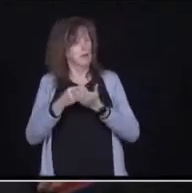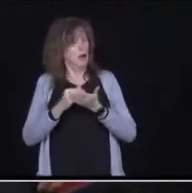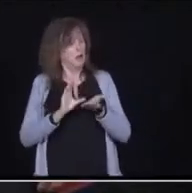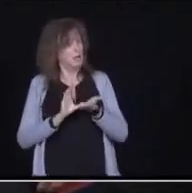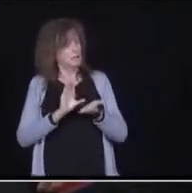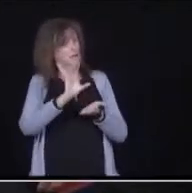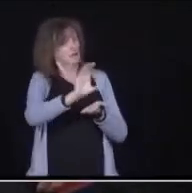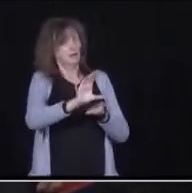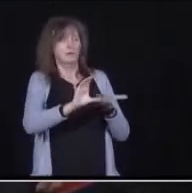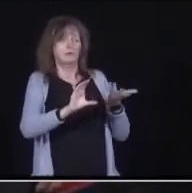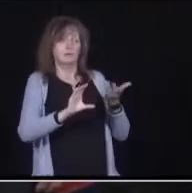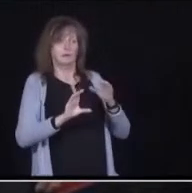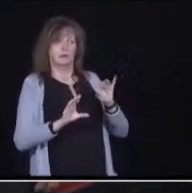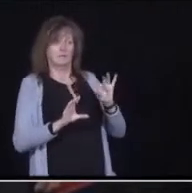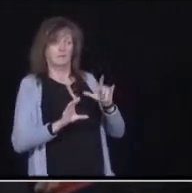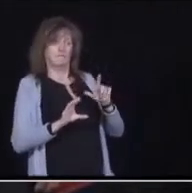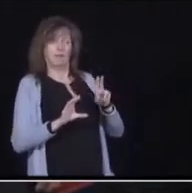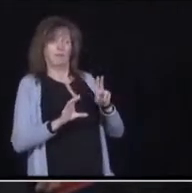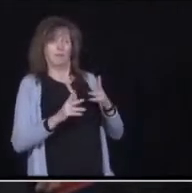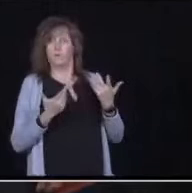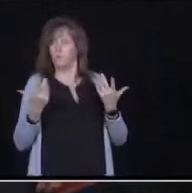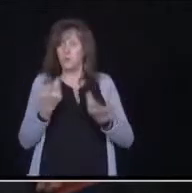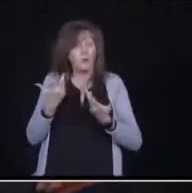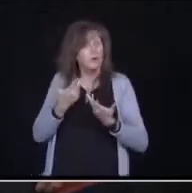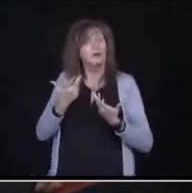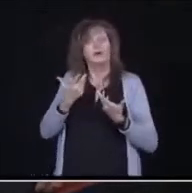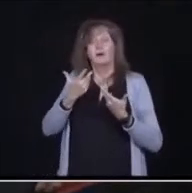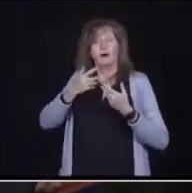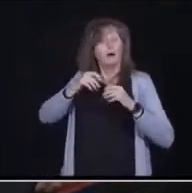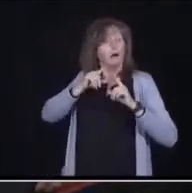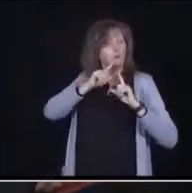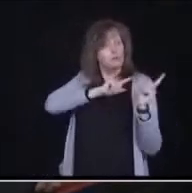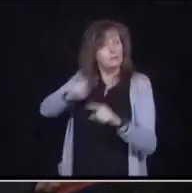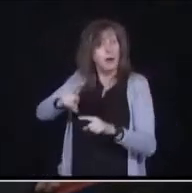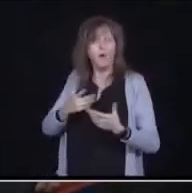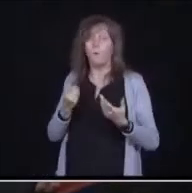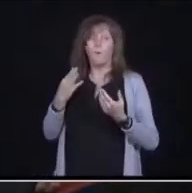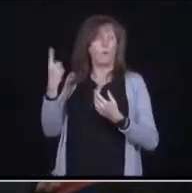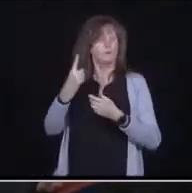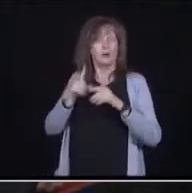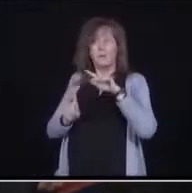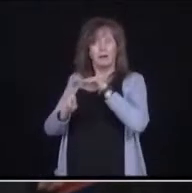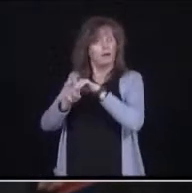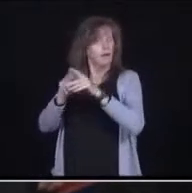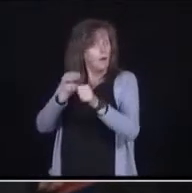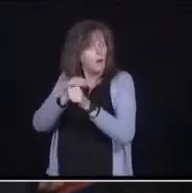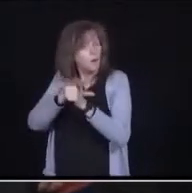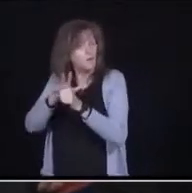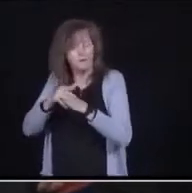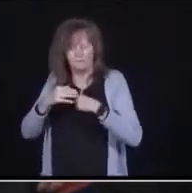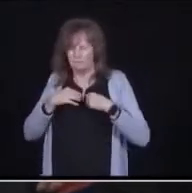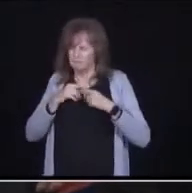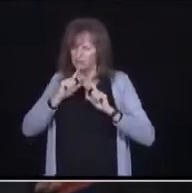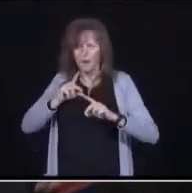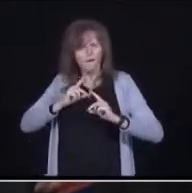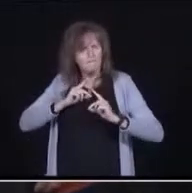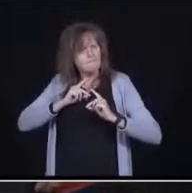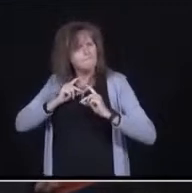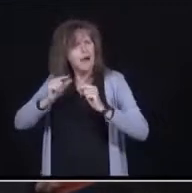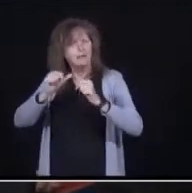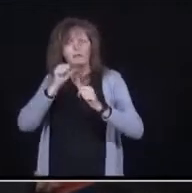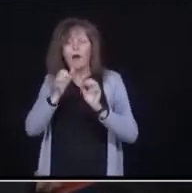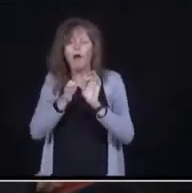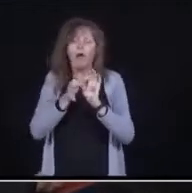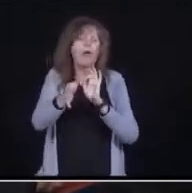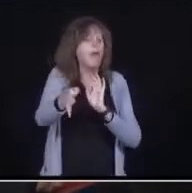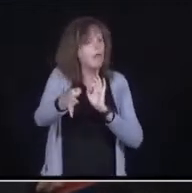The second objective is to respond swiftly when cases emerge. And I know it's unsettling to see. However, public health's capacity to respond,